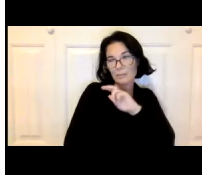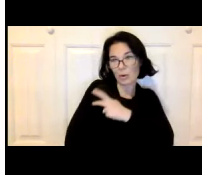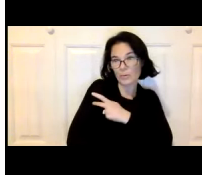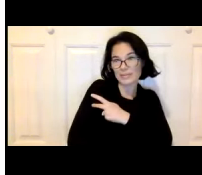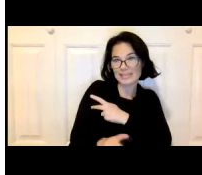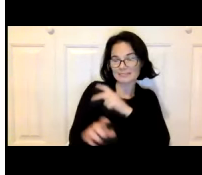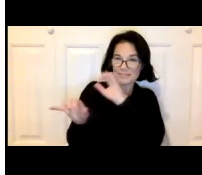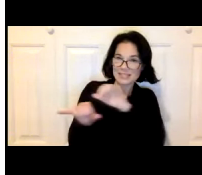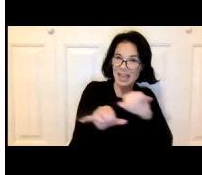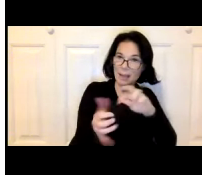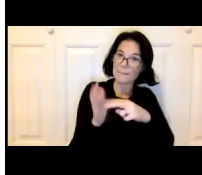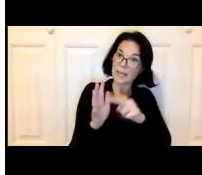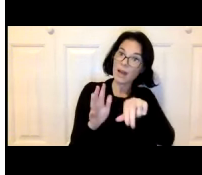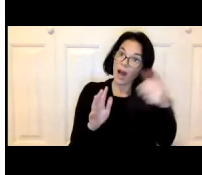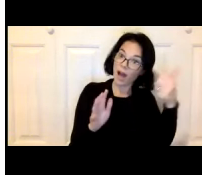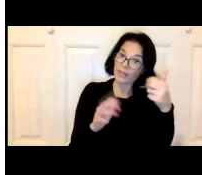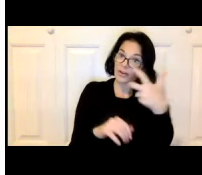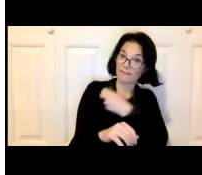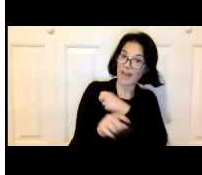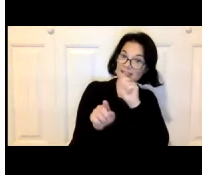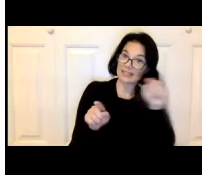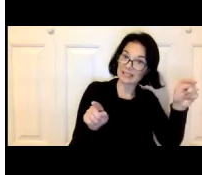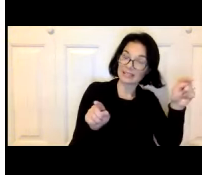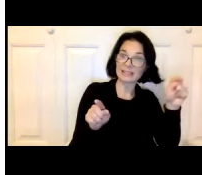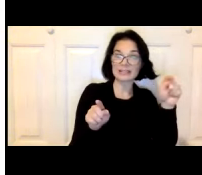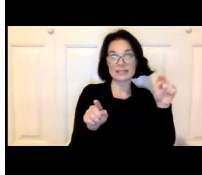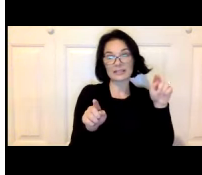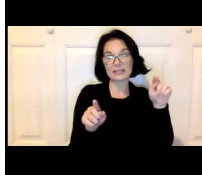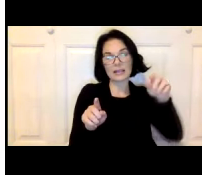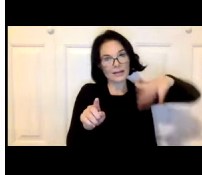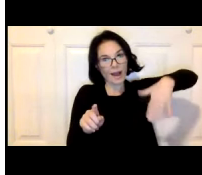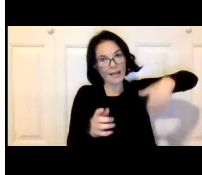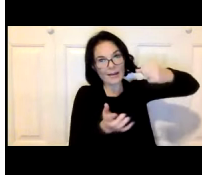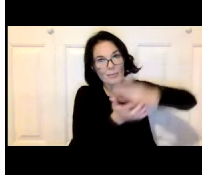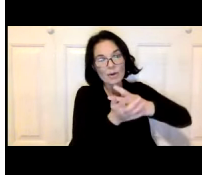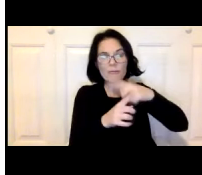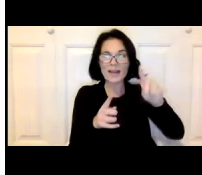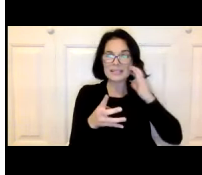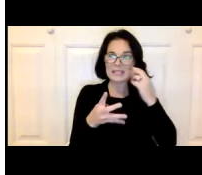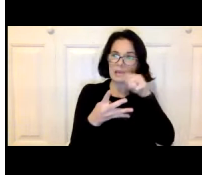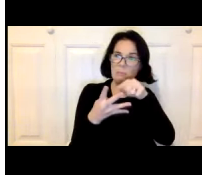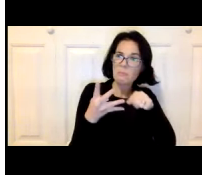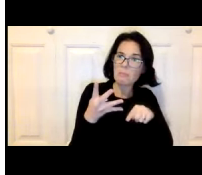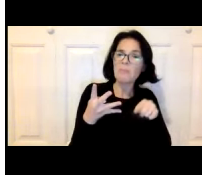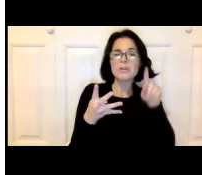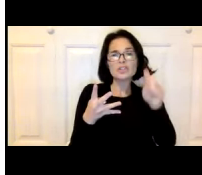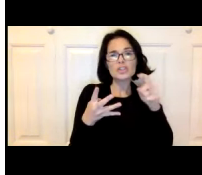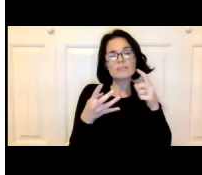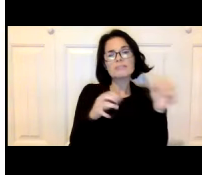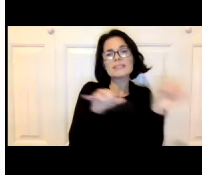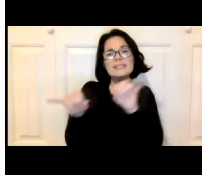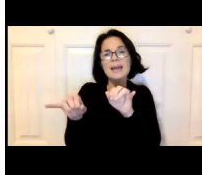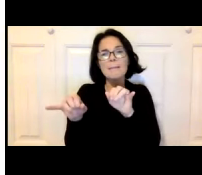other study vaccines that have yet to be authorized will have similar efficacy.